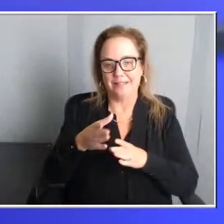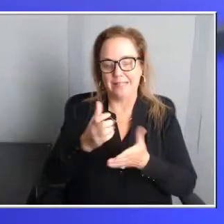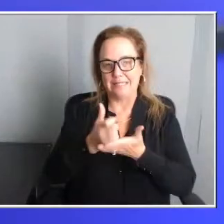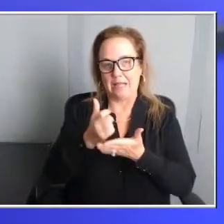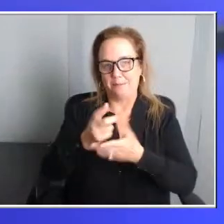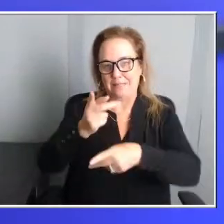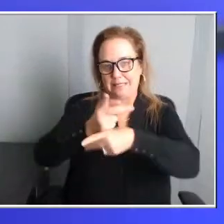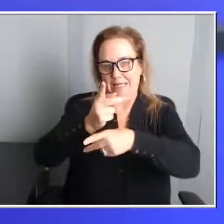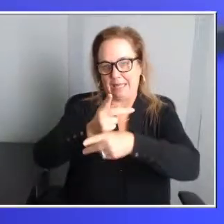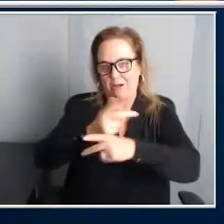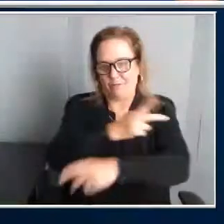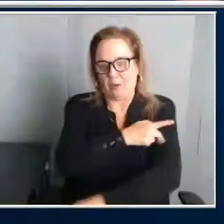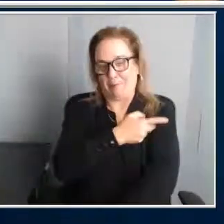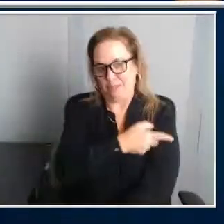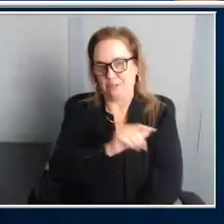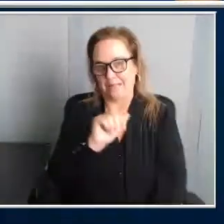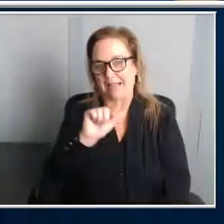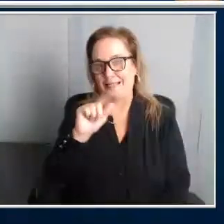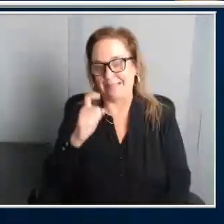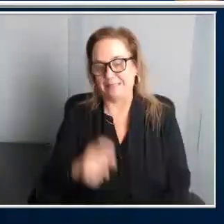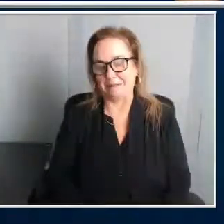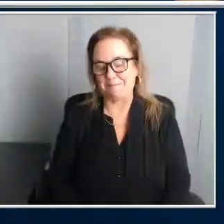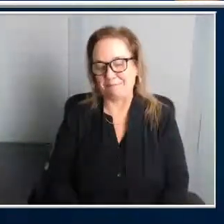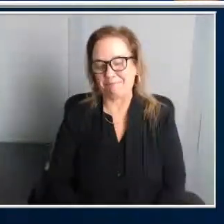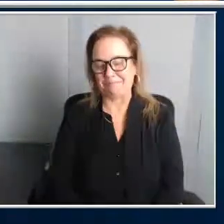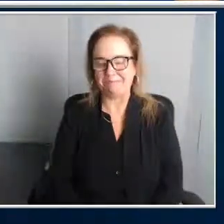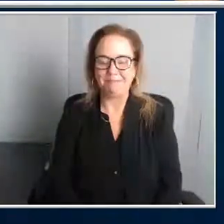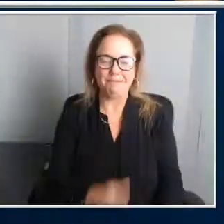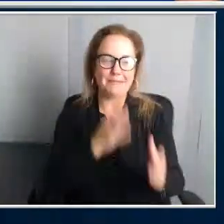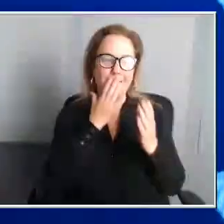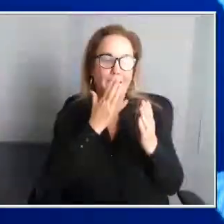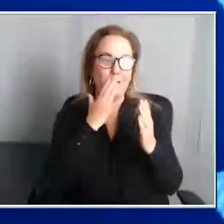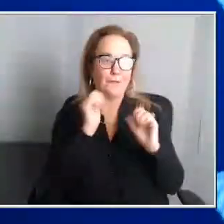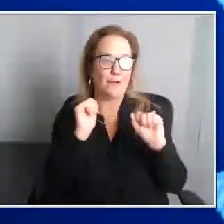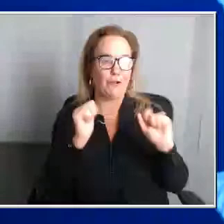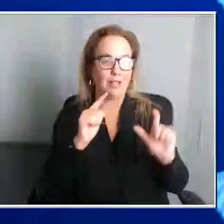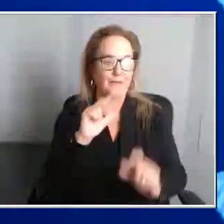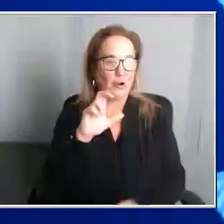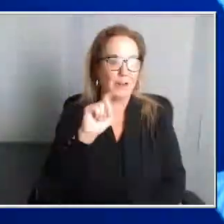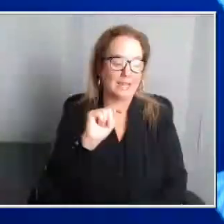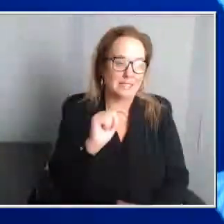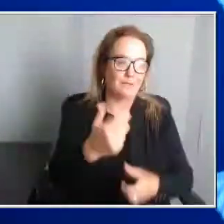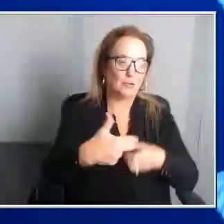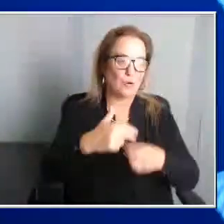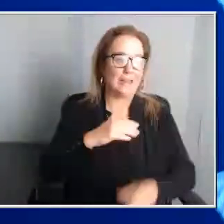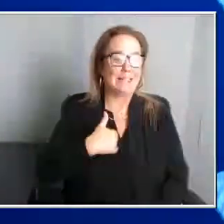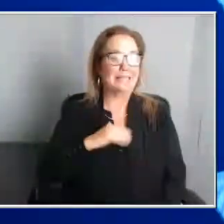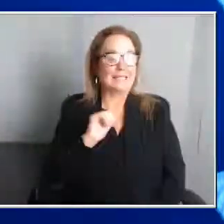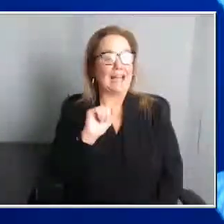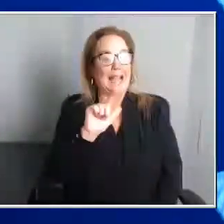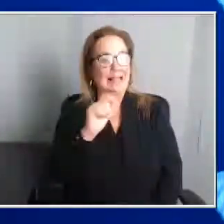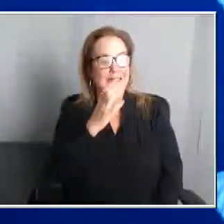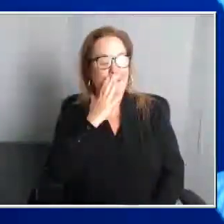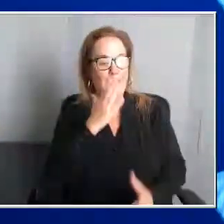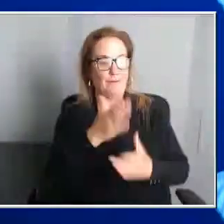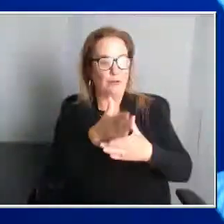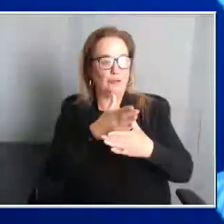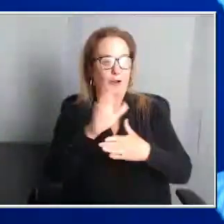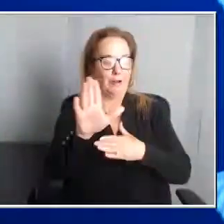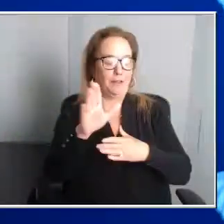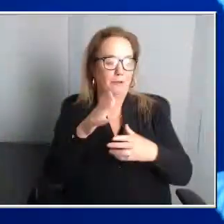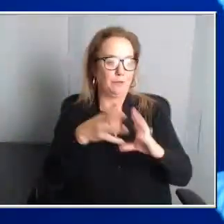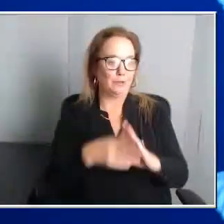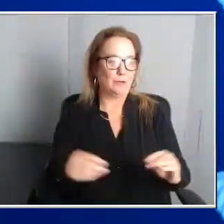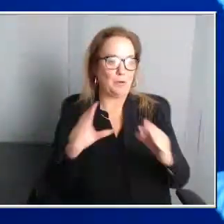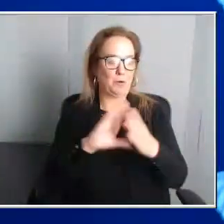of patients like Alex. Well, thank you so much to all of our guests for joining us. Alex, thank you for sharing your journey. And as we wrap up